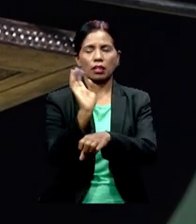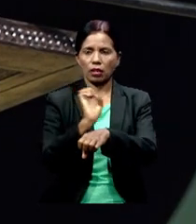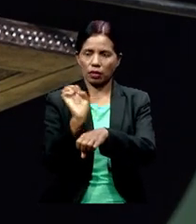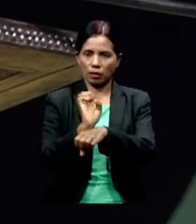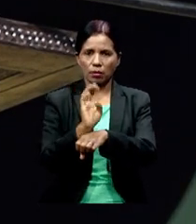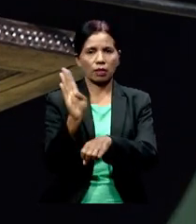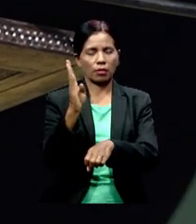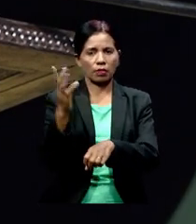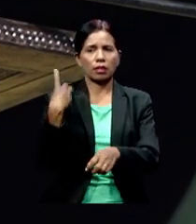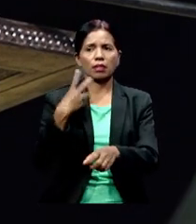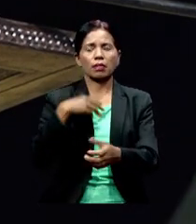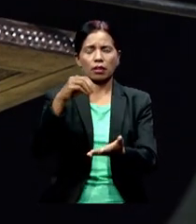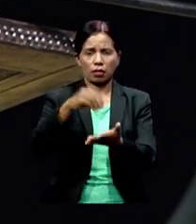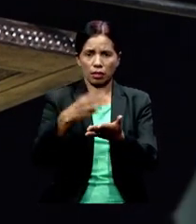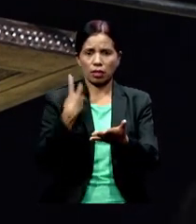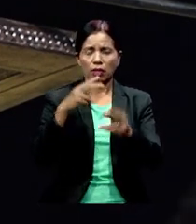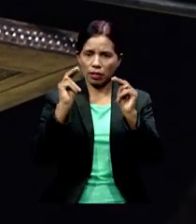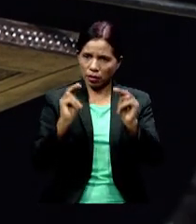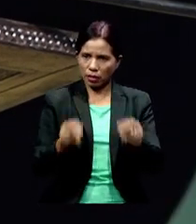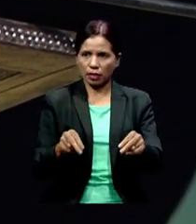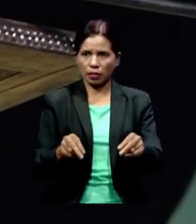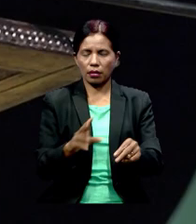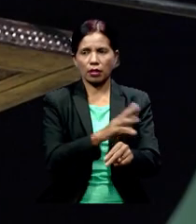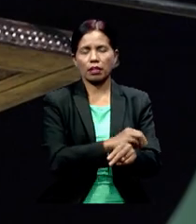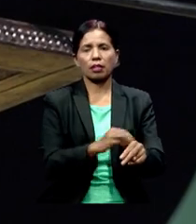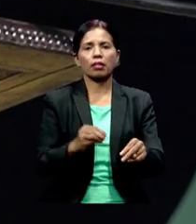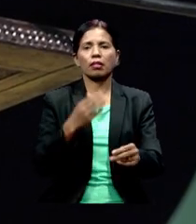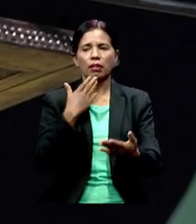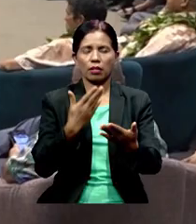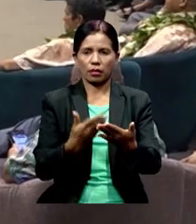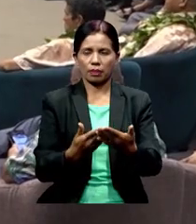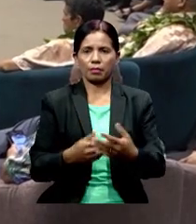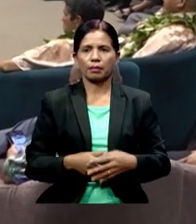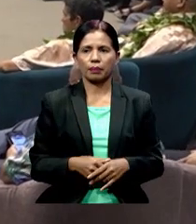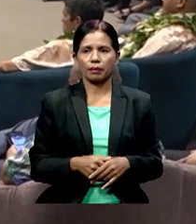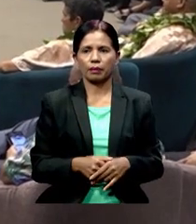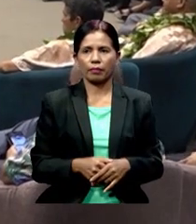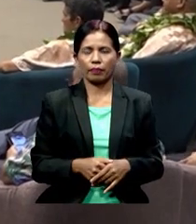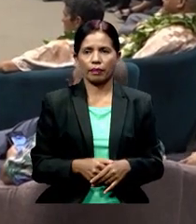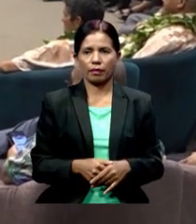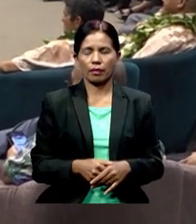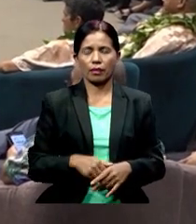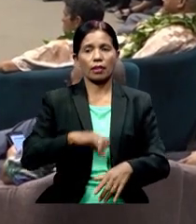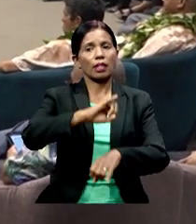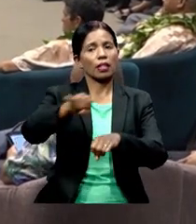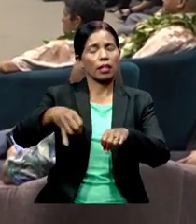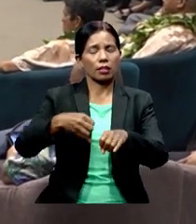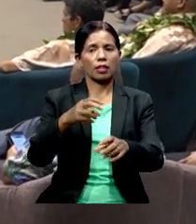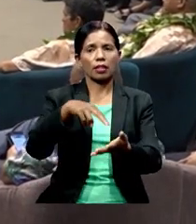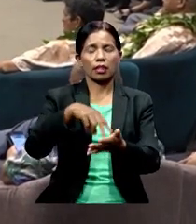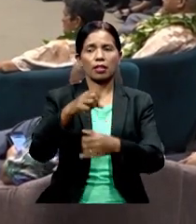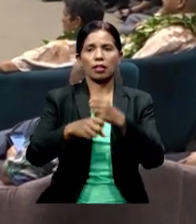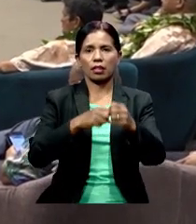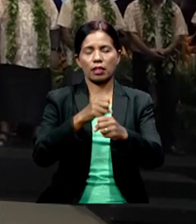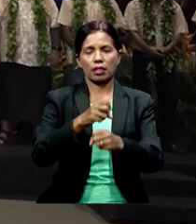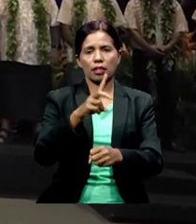must provide for the unique vulnerabilities of our smaller island states. Forum Ilha Pasifika ne hari hatinang riung ida atu